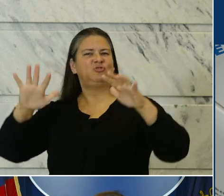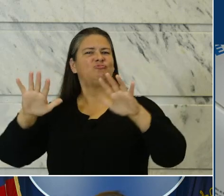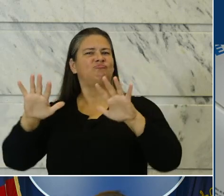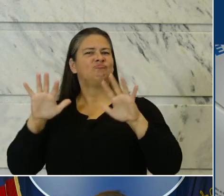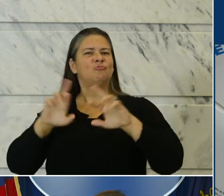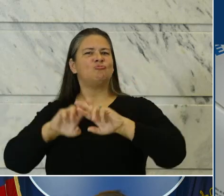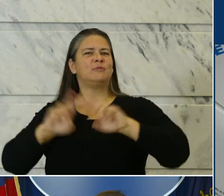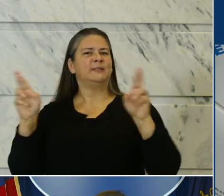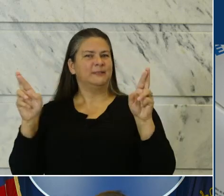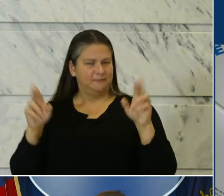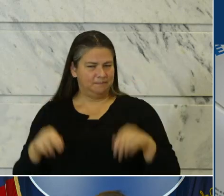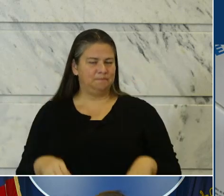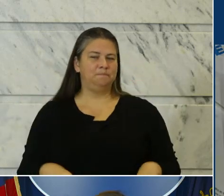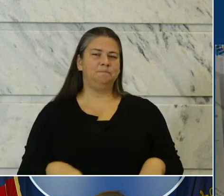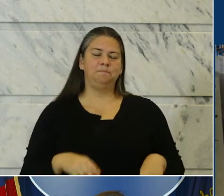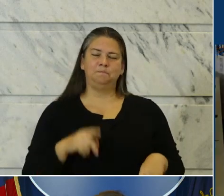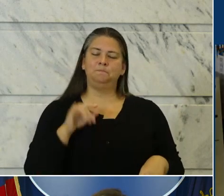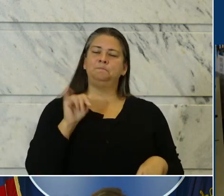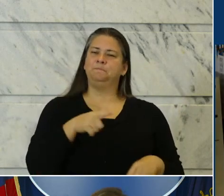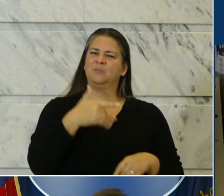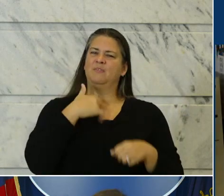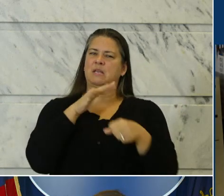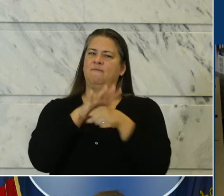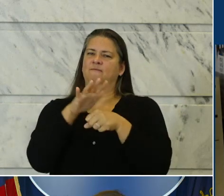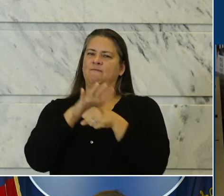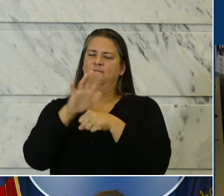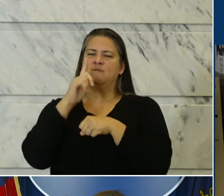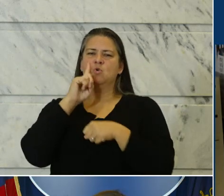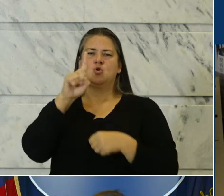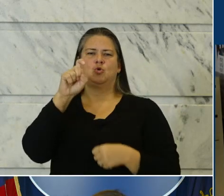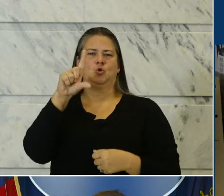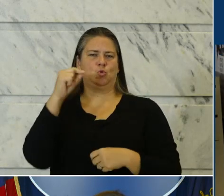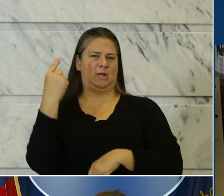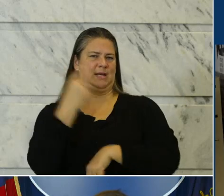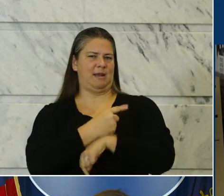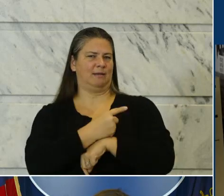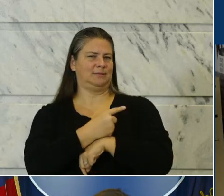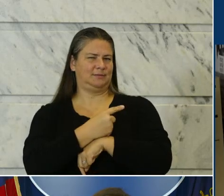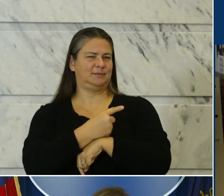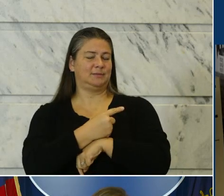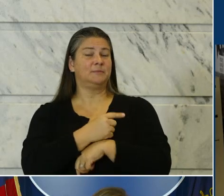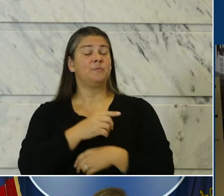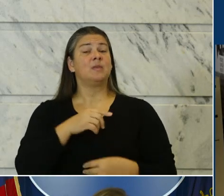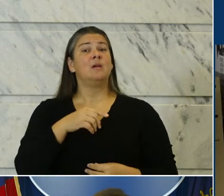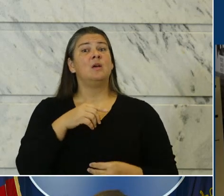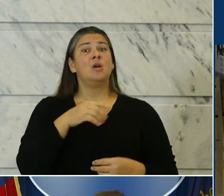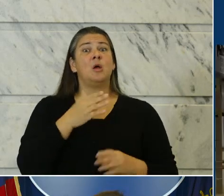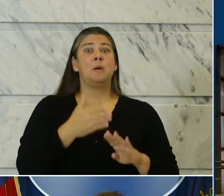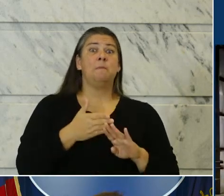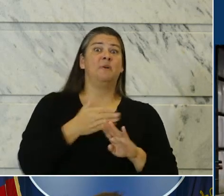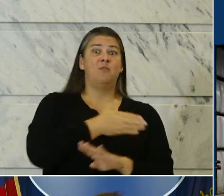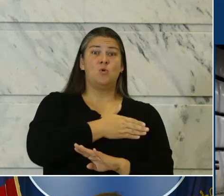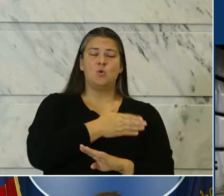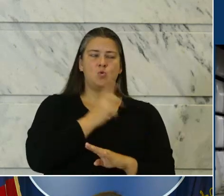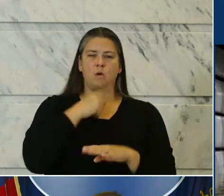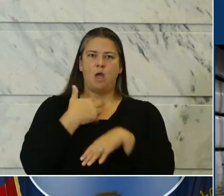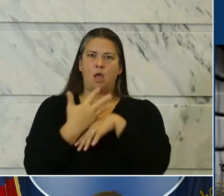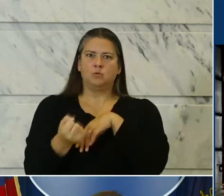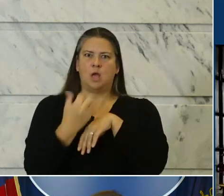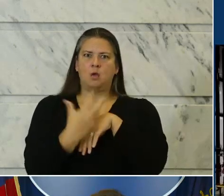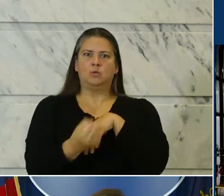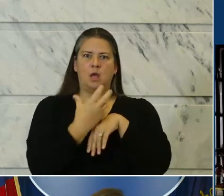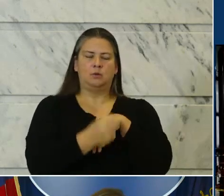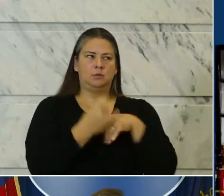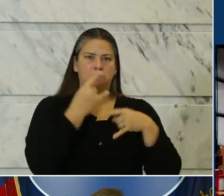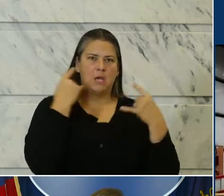Beshear has talked about the time earlier in the pandemic when he spent days on the phone trying to secure PPE. He will tell